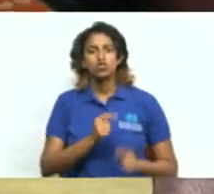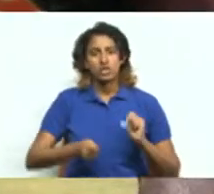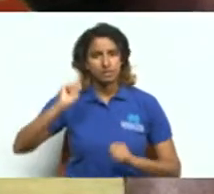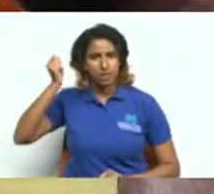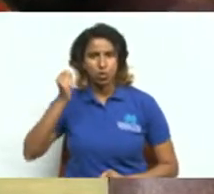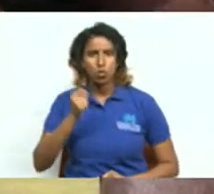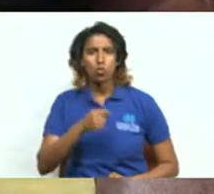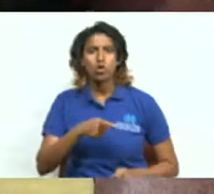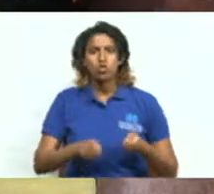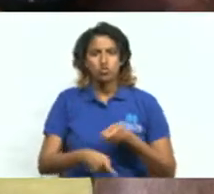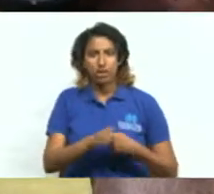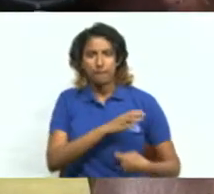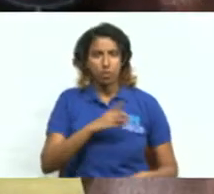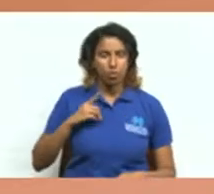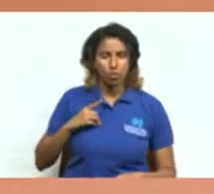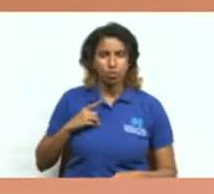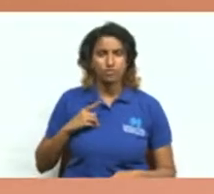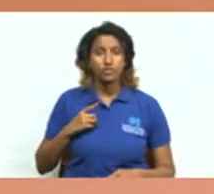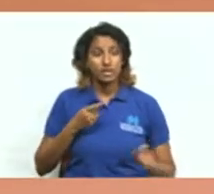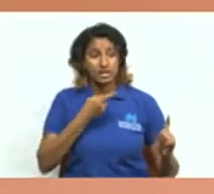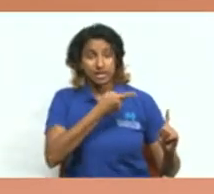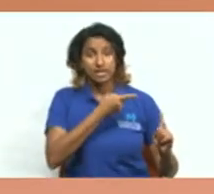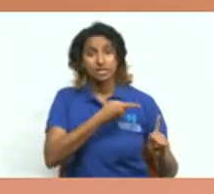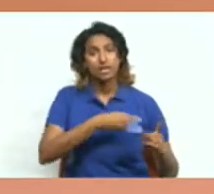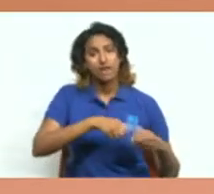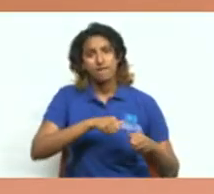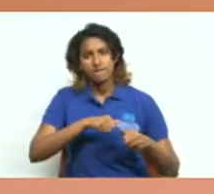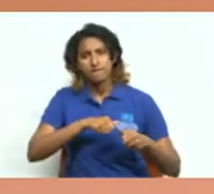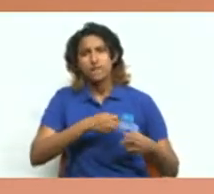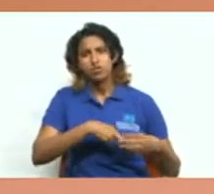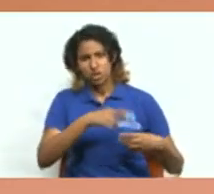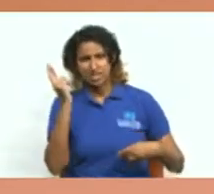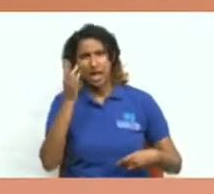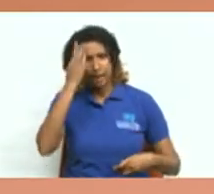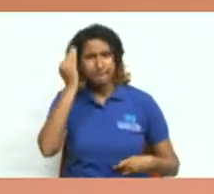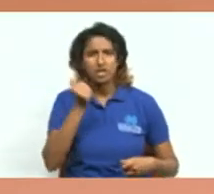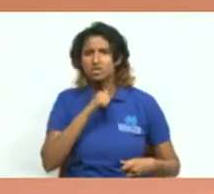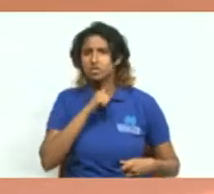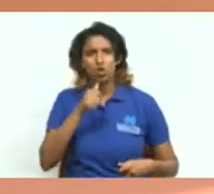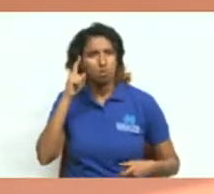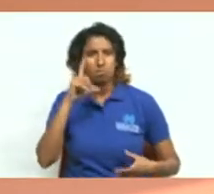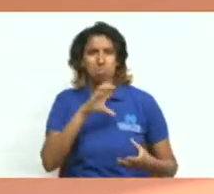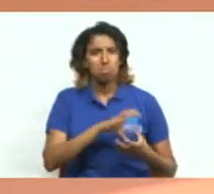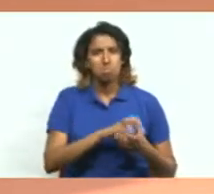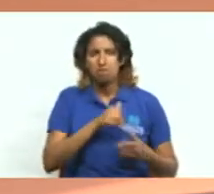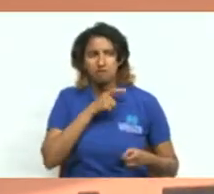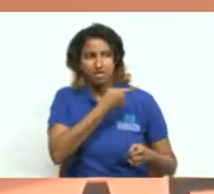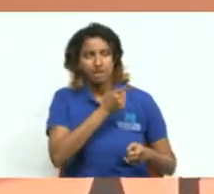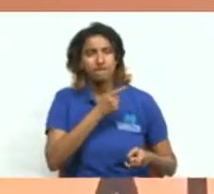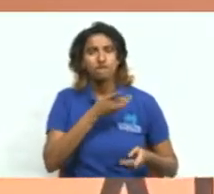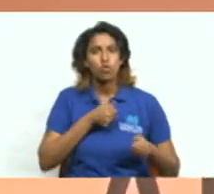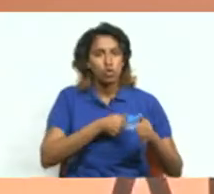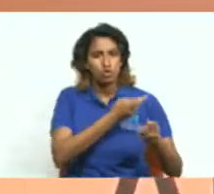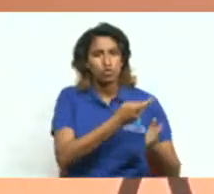resignation on the grounds of principle, a former TNT cricket selector calls for a fellow selector to be sacked.